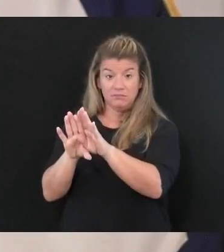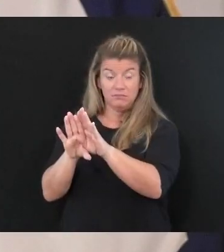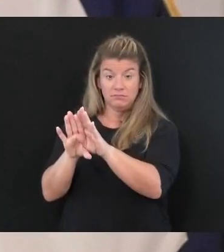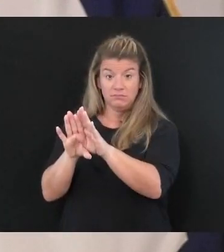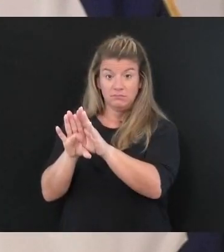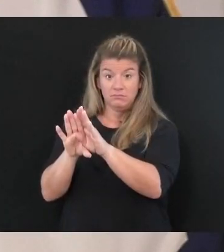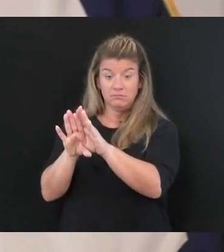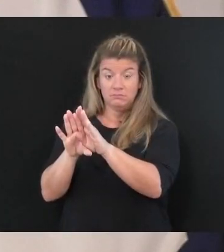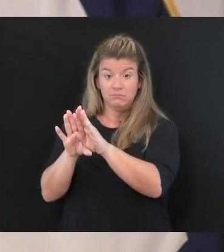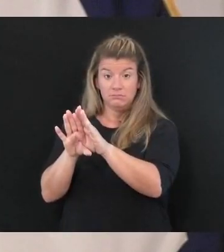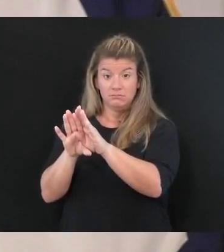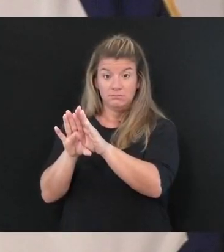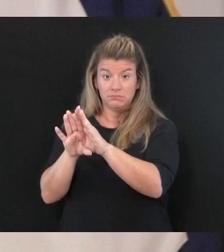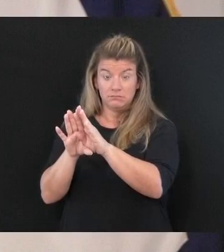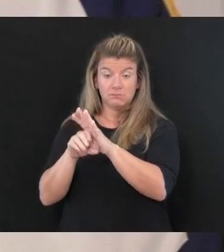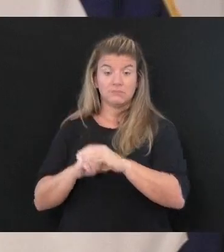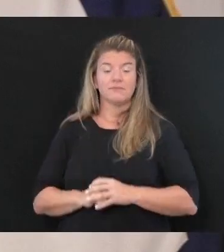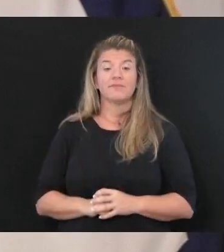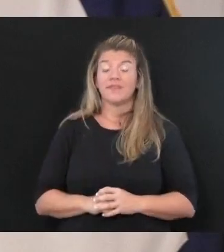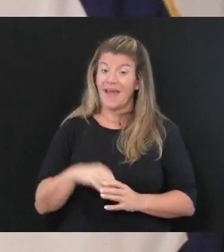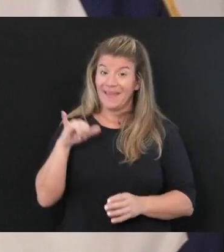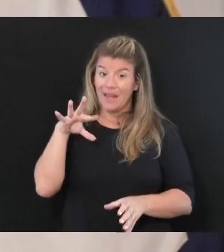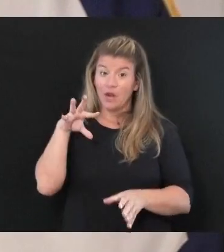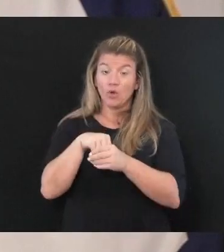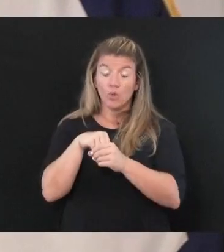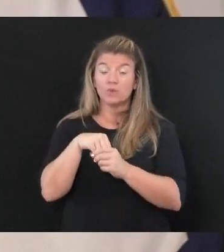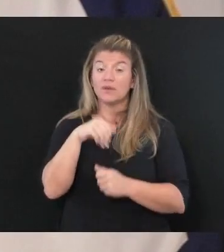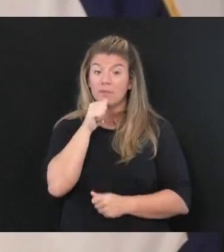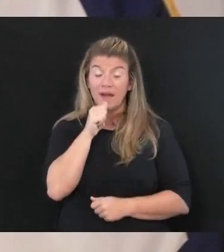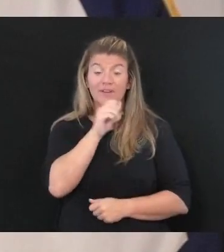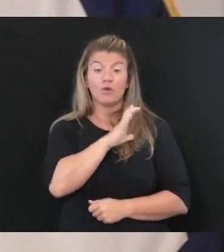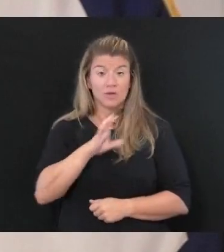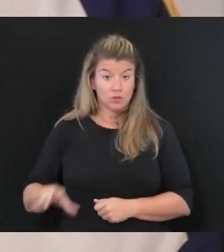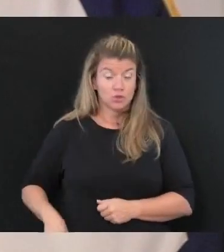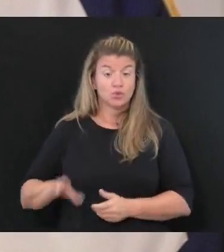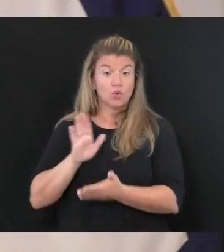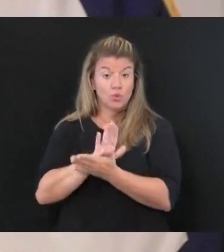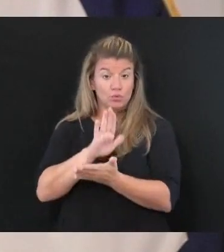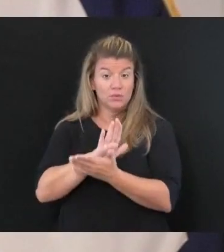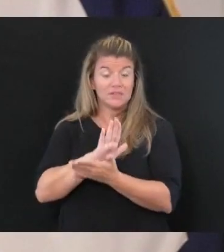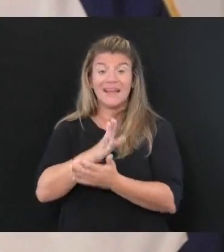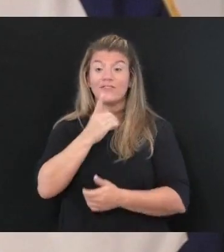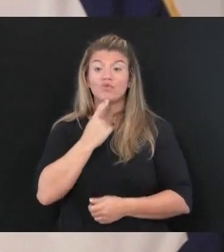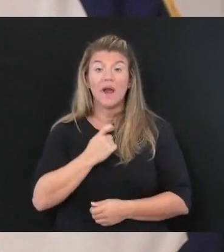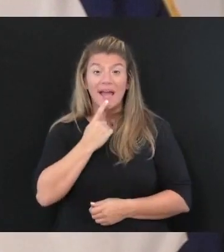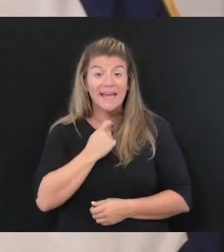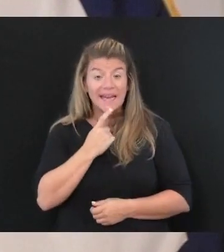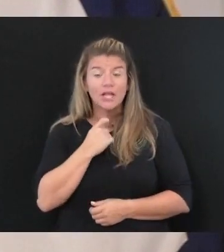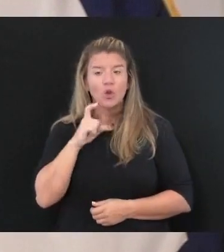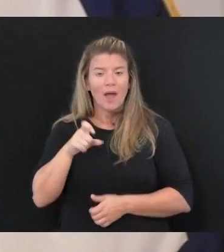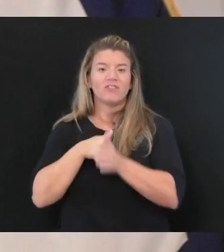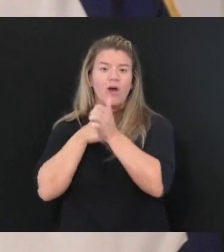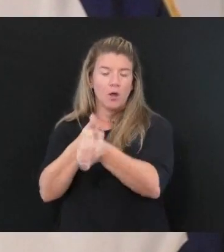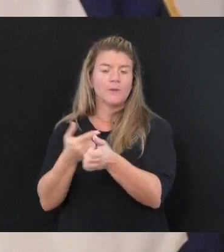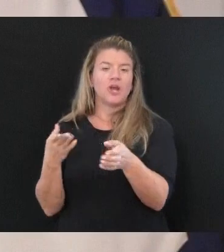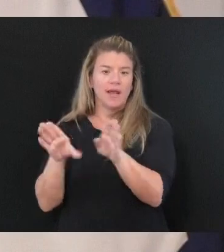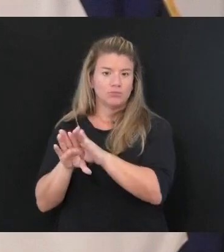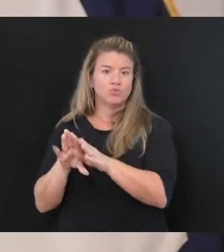standpoint of our private and Christian schools, if we go red, you're going to have to shut down.